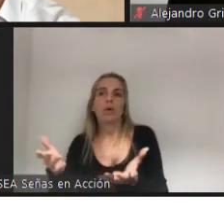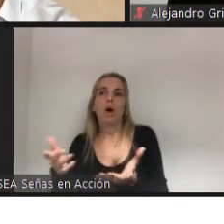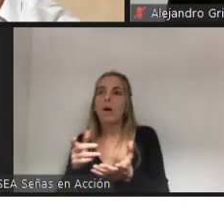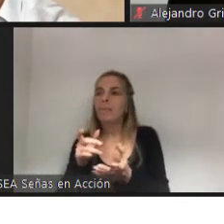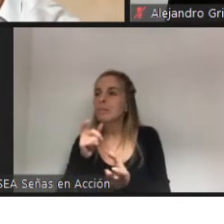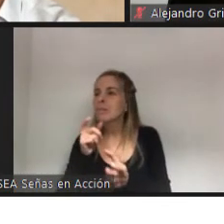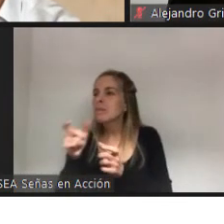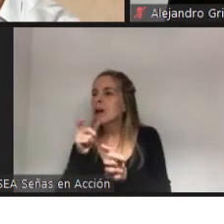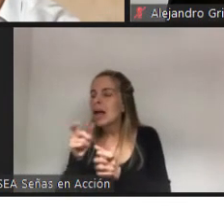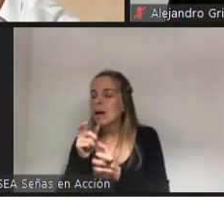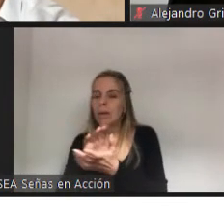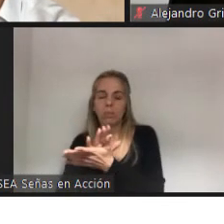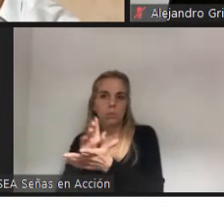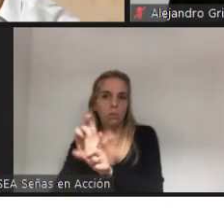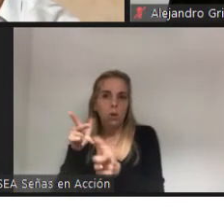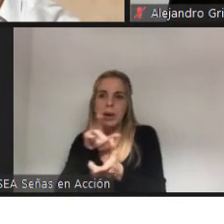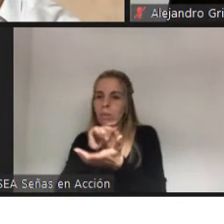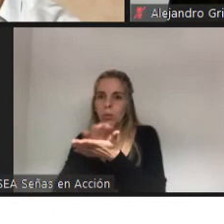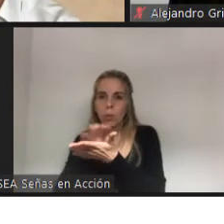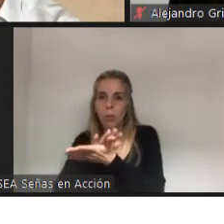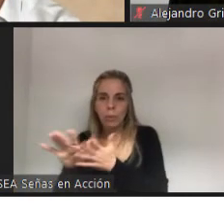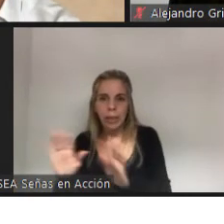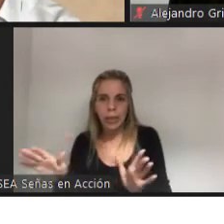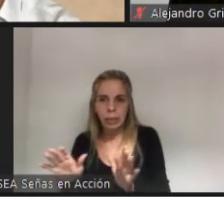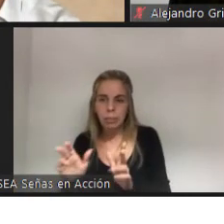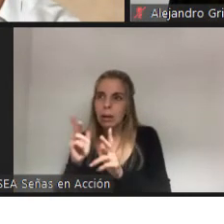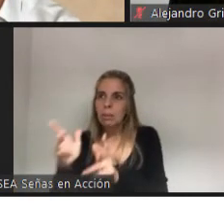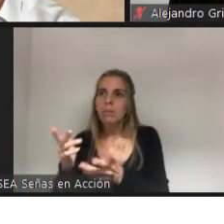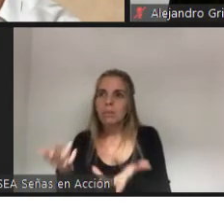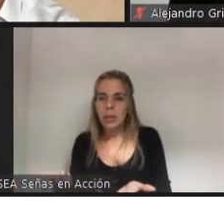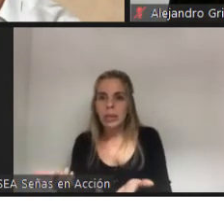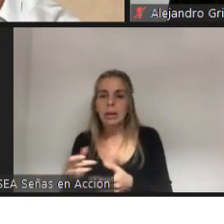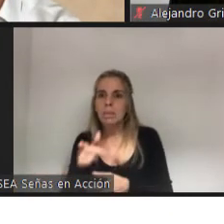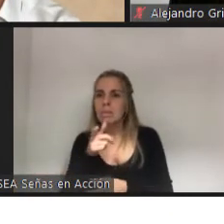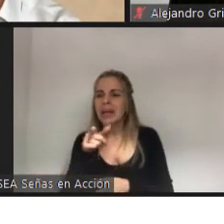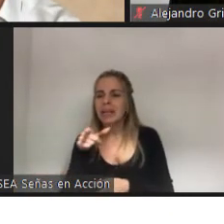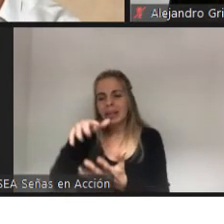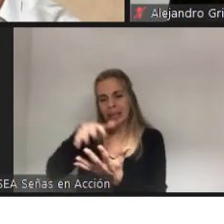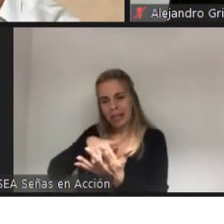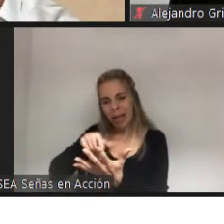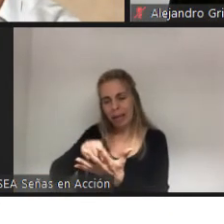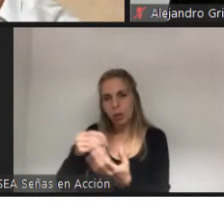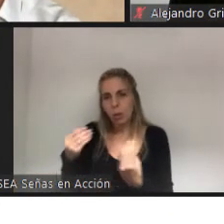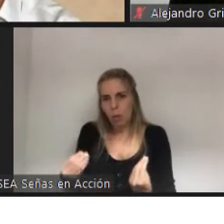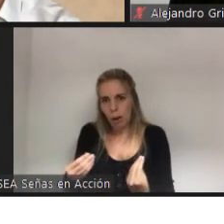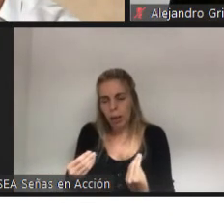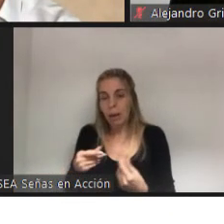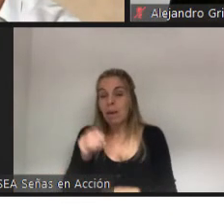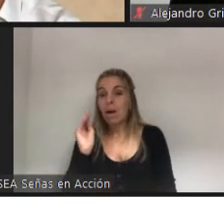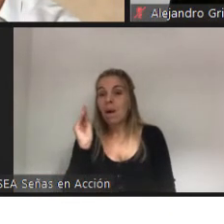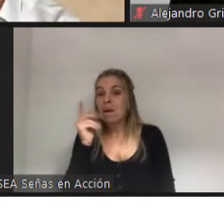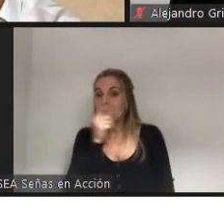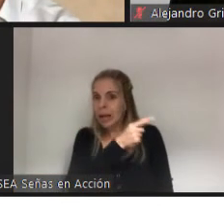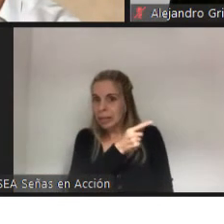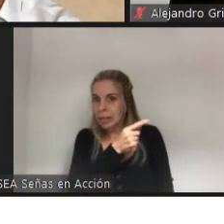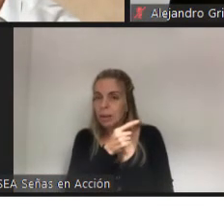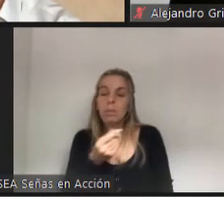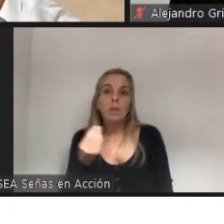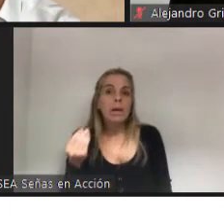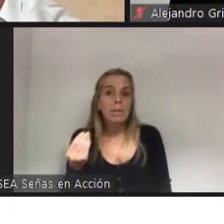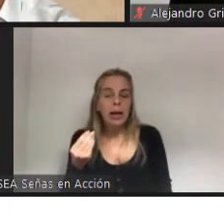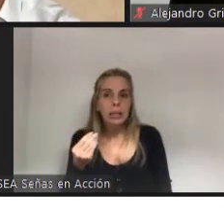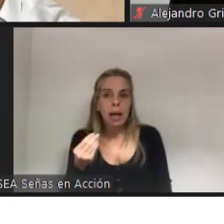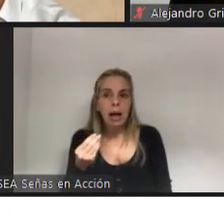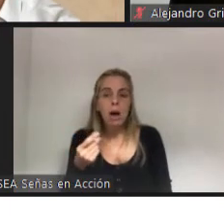speechless to name things. And I believe that the insight he had was the following. In Brazil, one